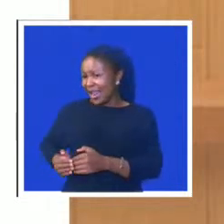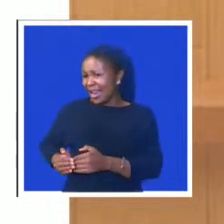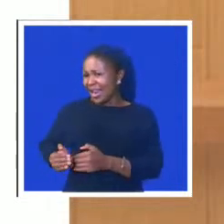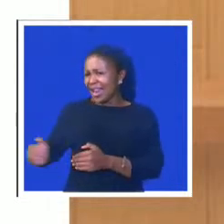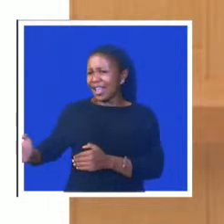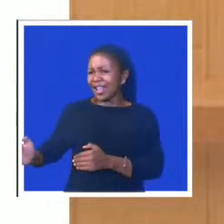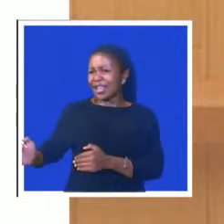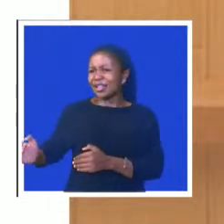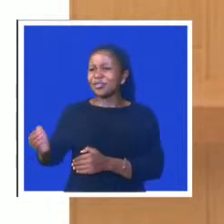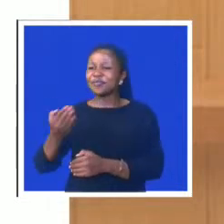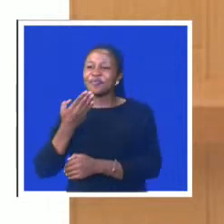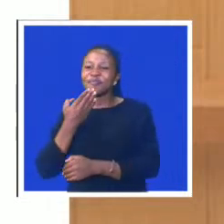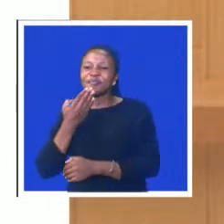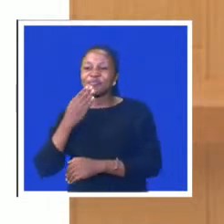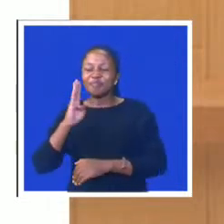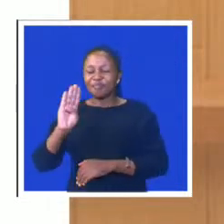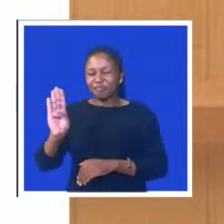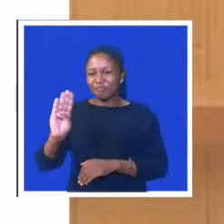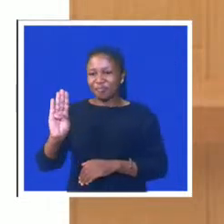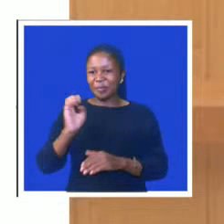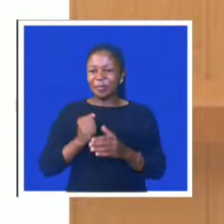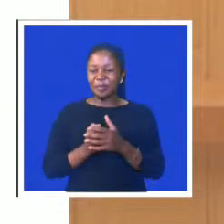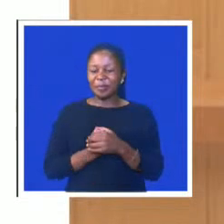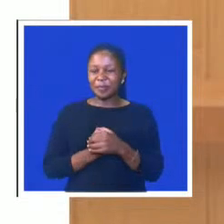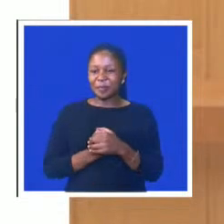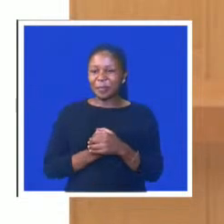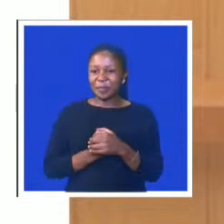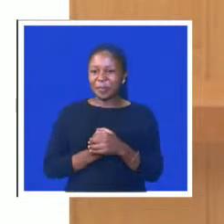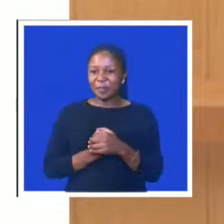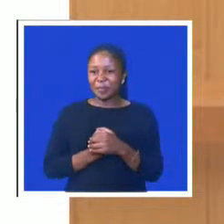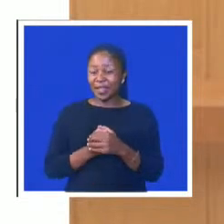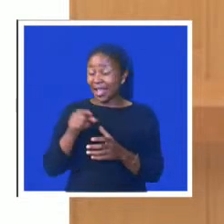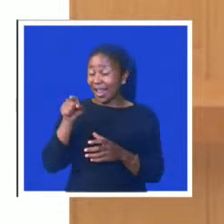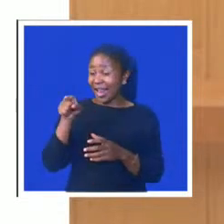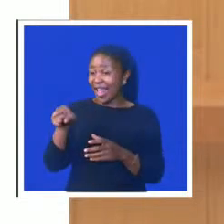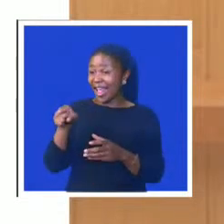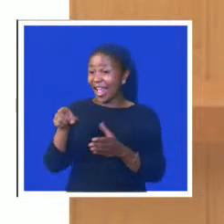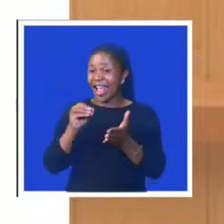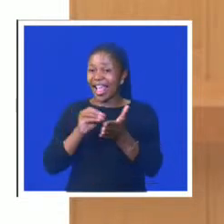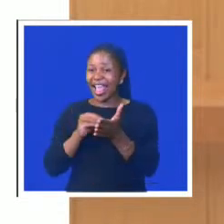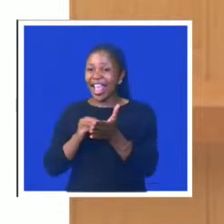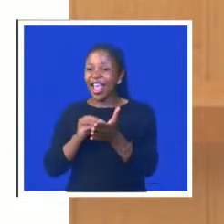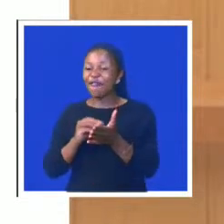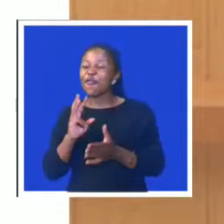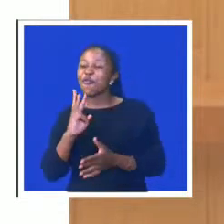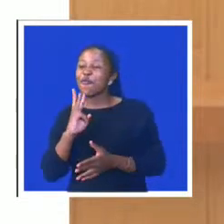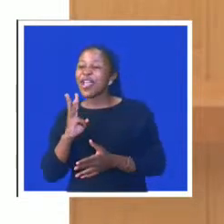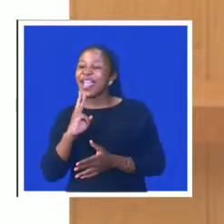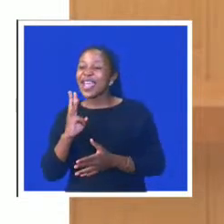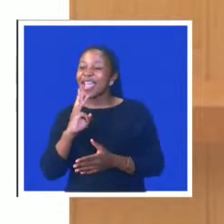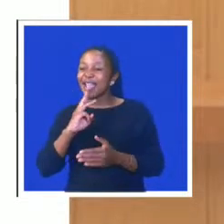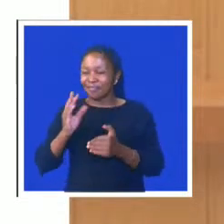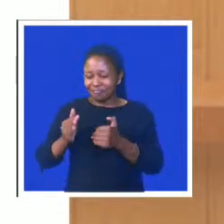there? Oh, that's fine, dear Lena. The words next to.